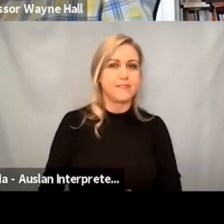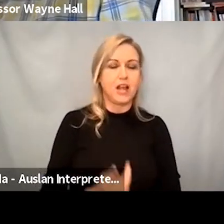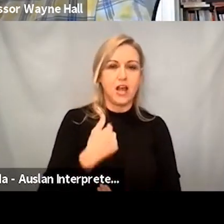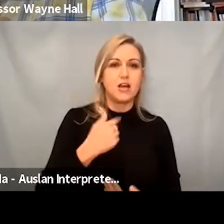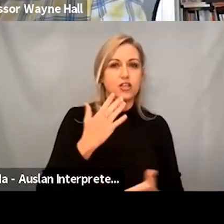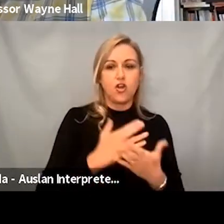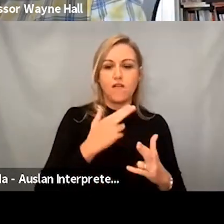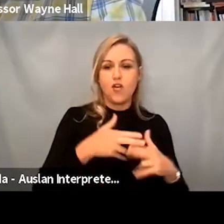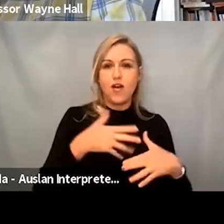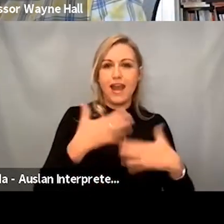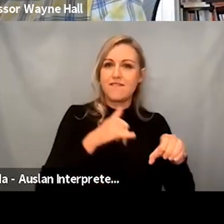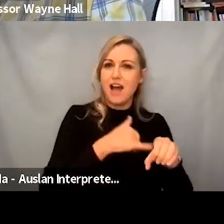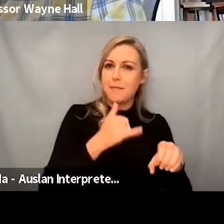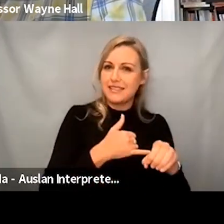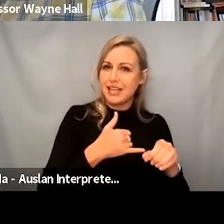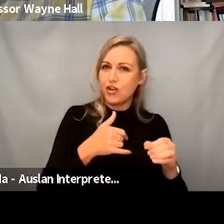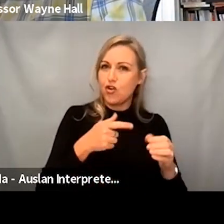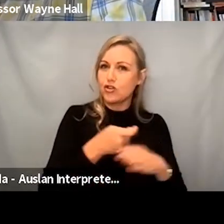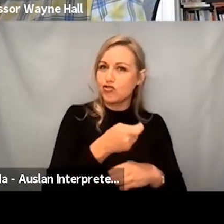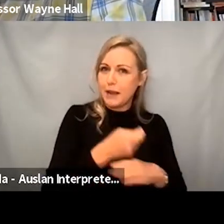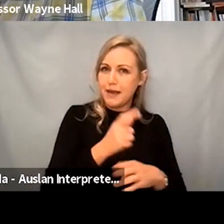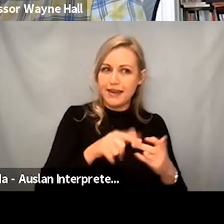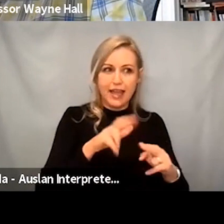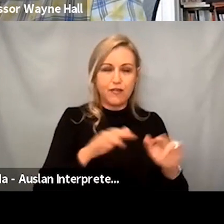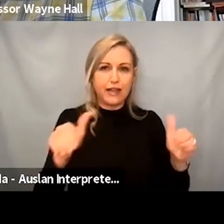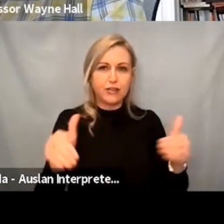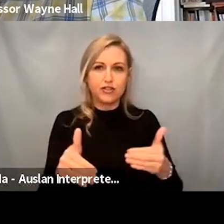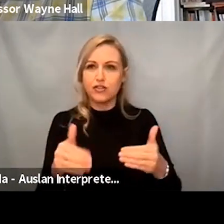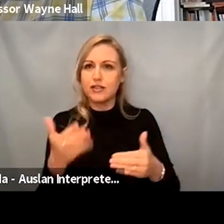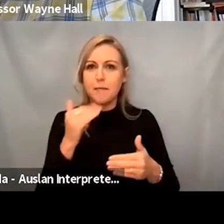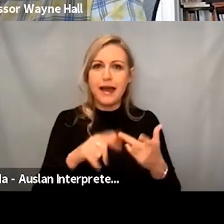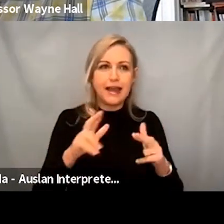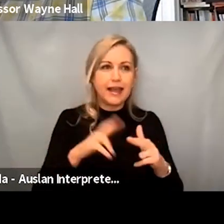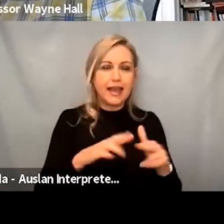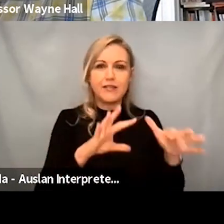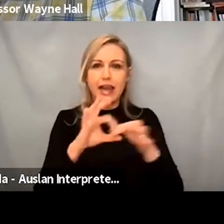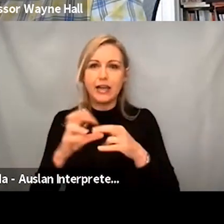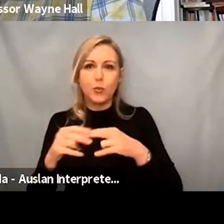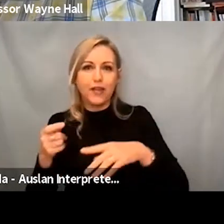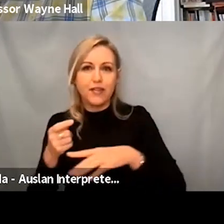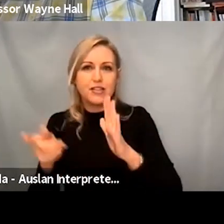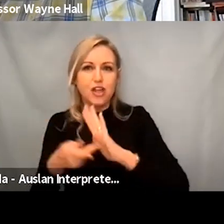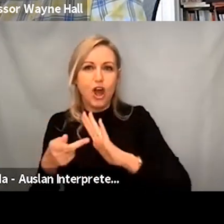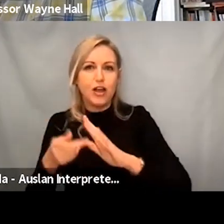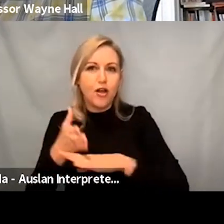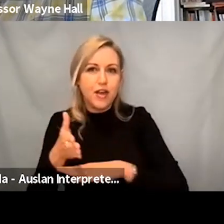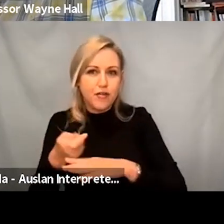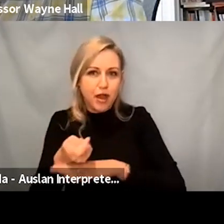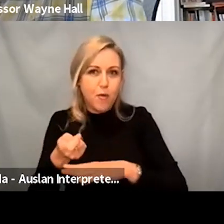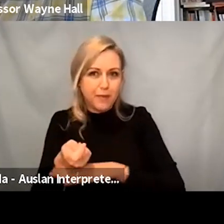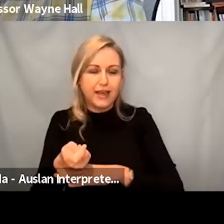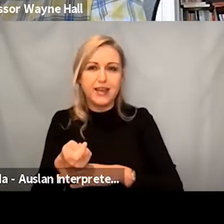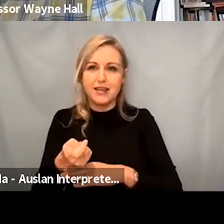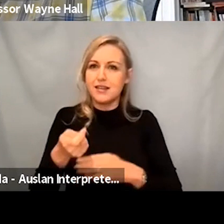pharmaceutical treatment that we put into place, even if it is combined with psychotherapy, it has to pass muster in